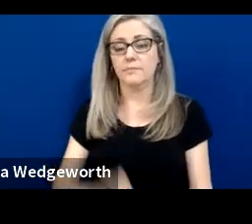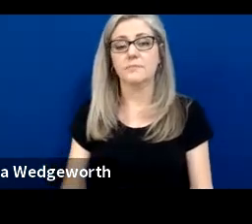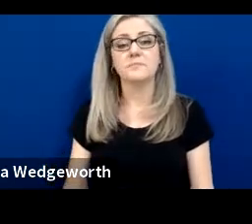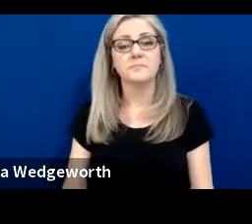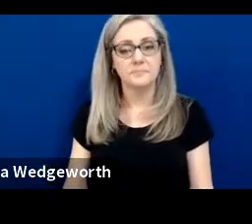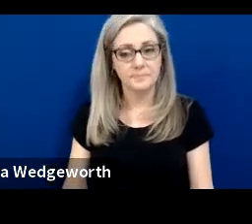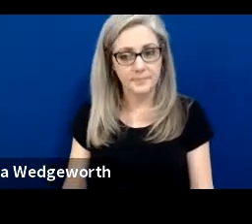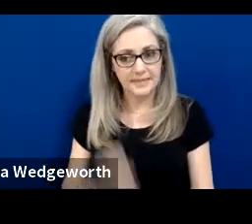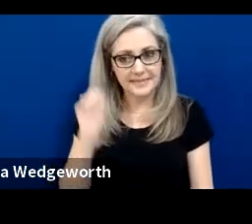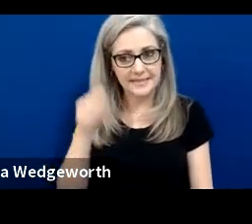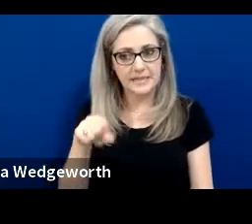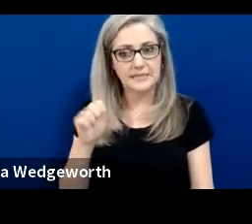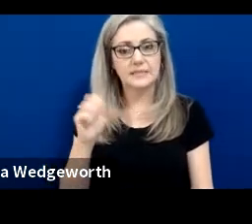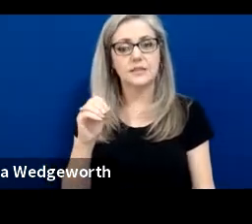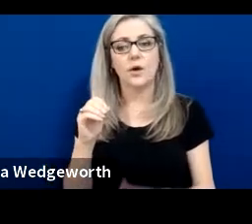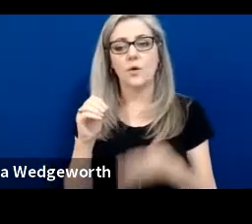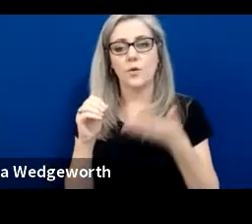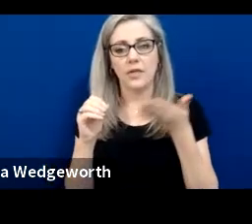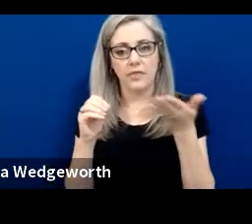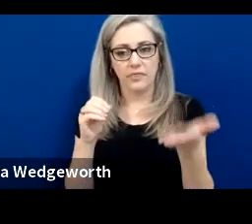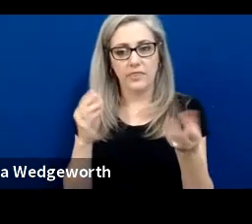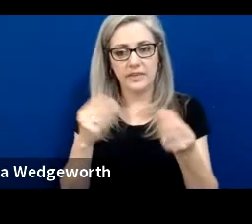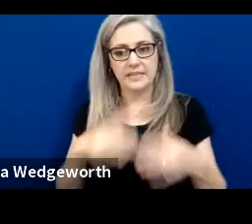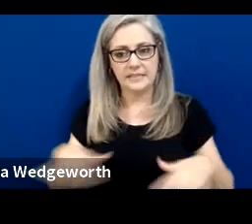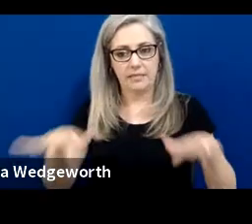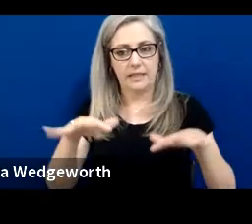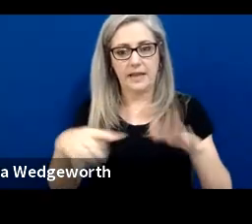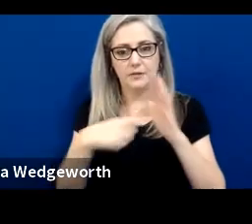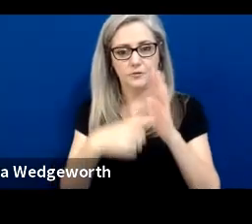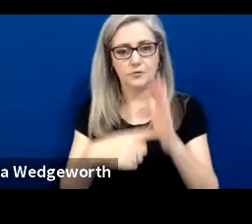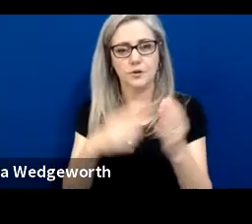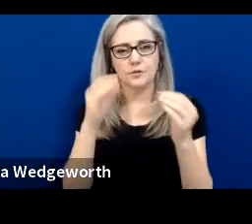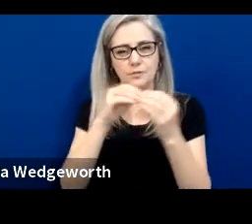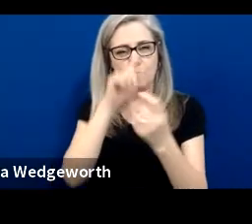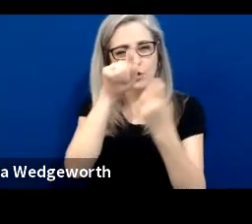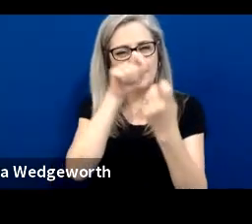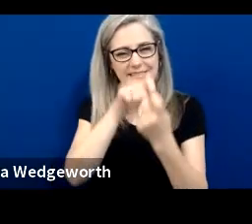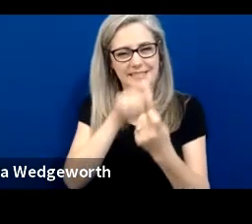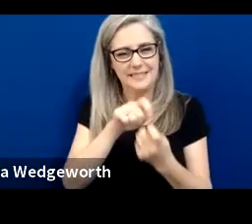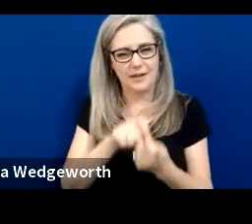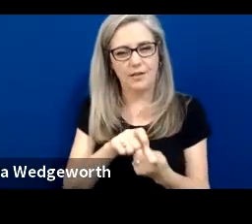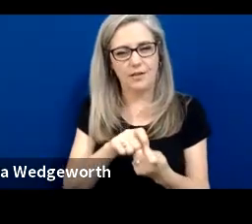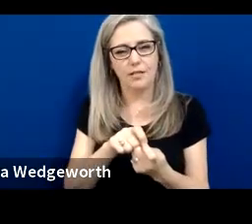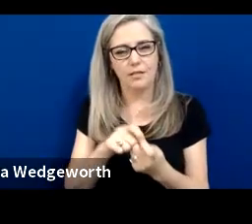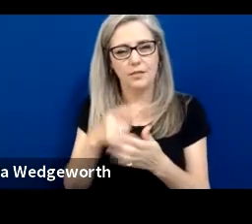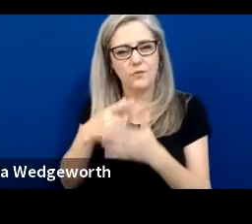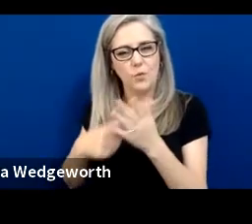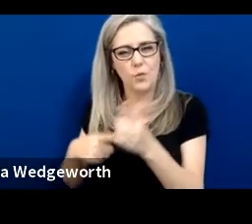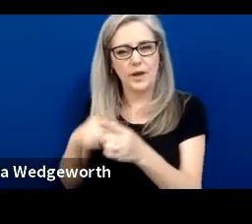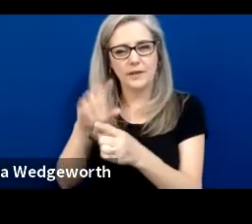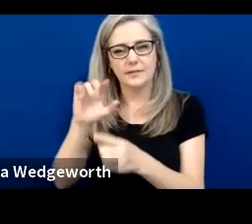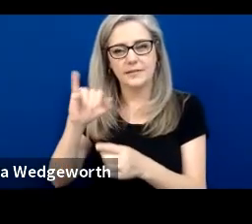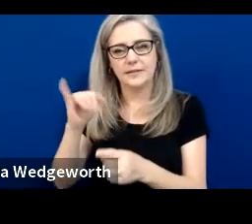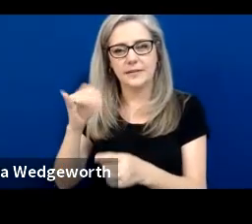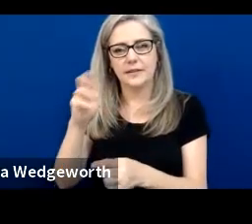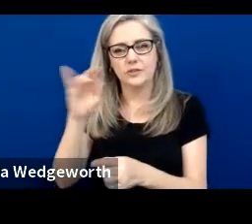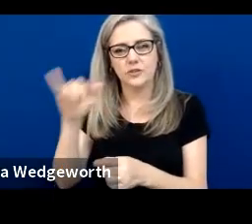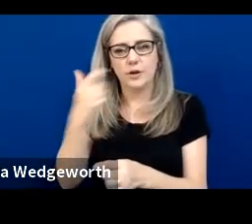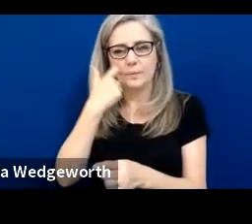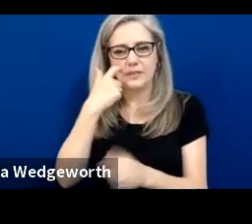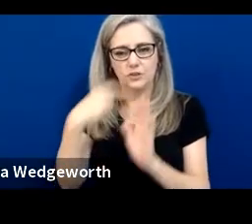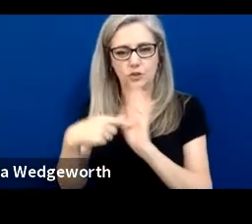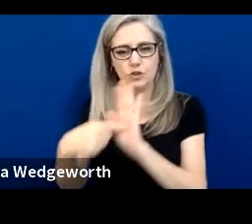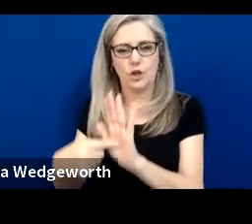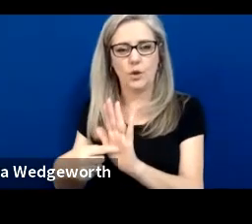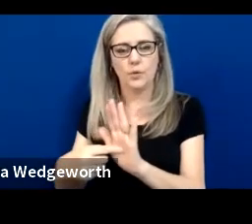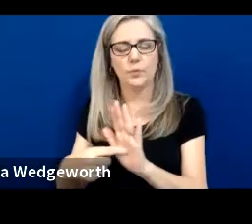so this plan is showing a little more detailed look at the diagram that Jeremy just showed. And it'll have